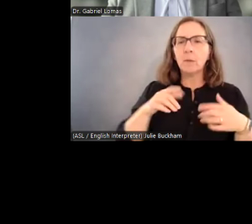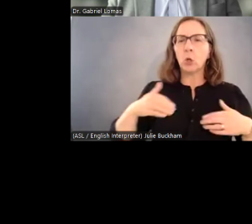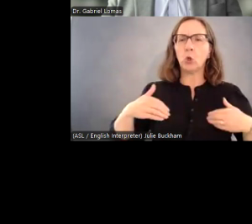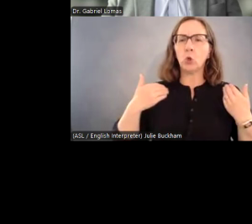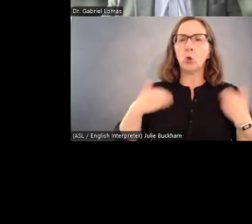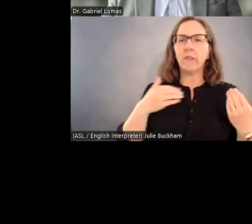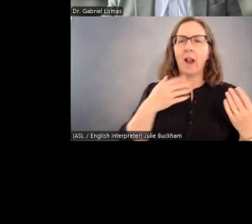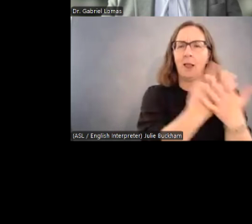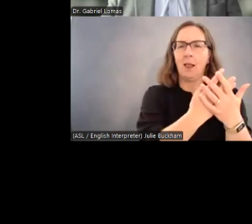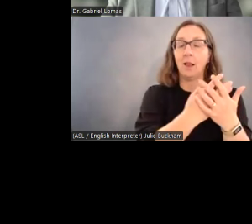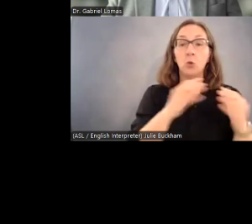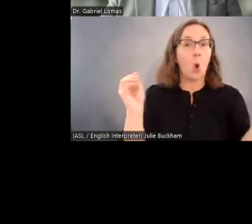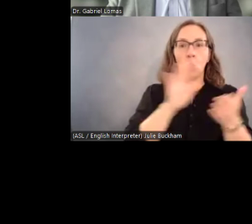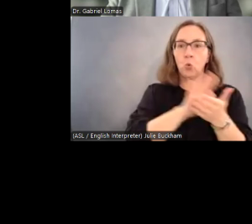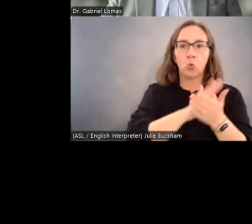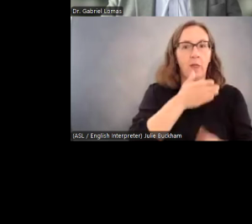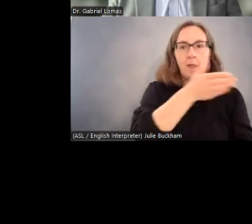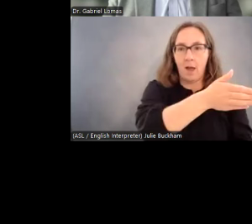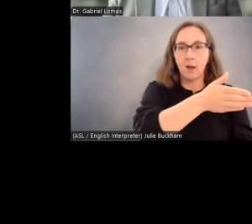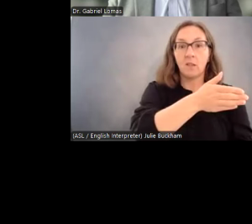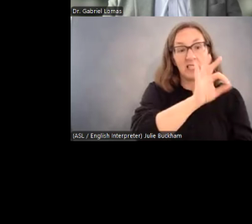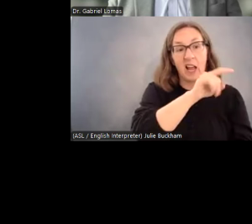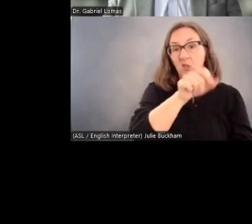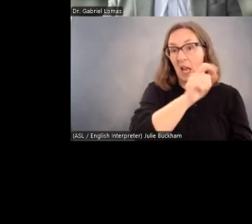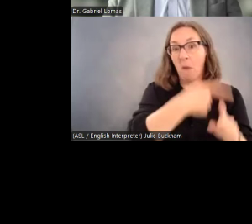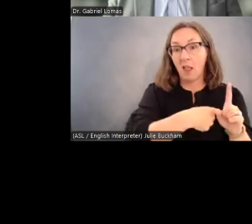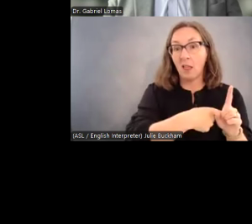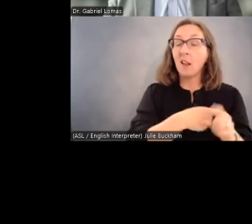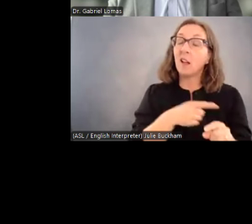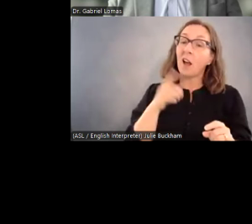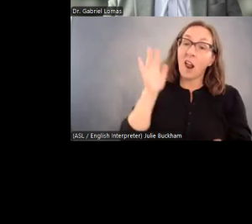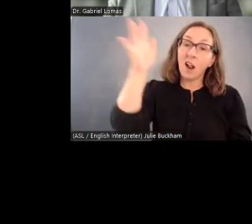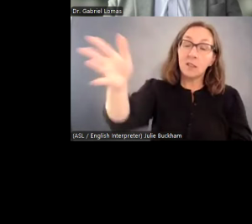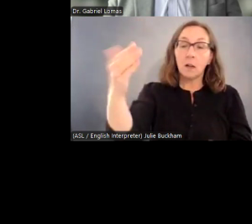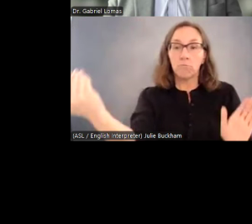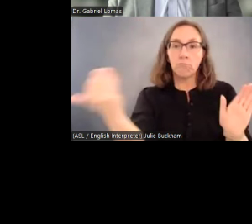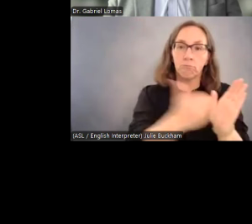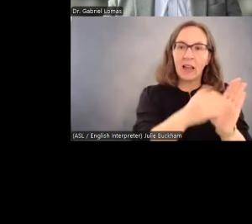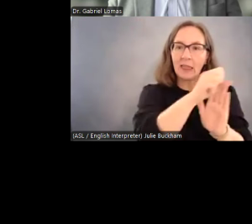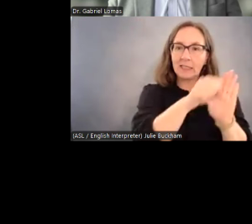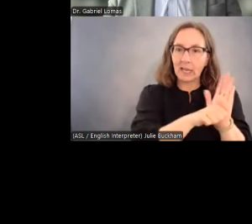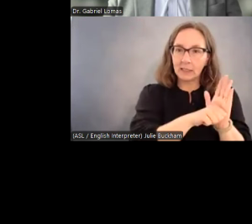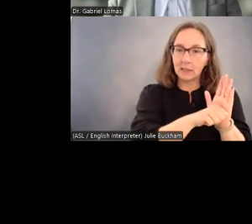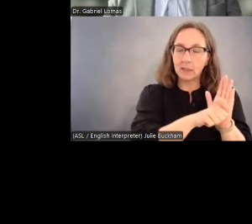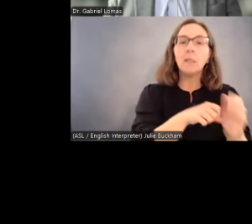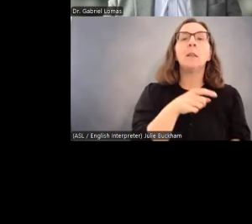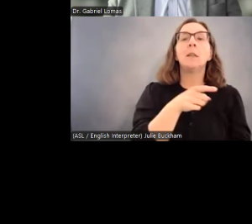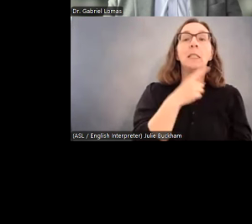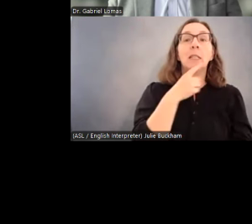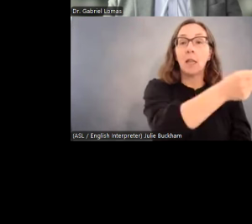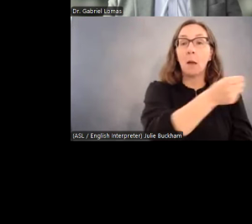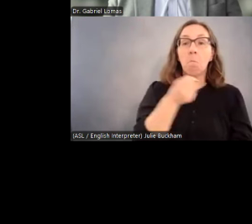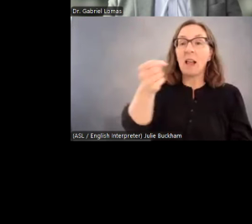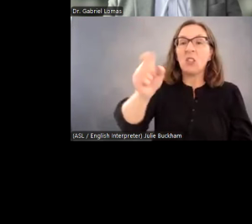And eventually there was a lawsuit filed against the state, which resulted in him being placed wherever they